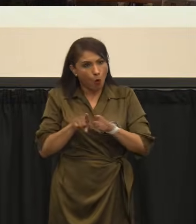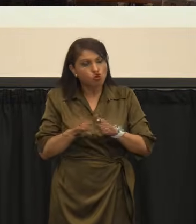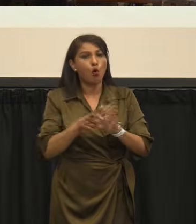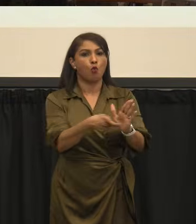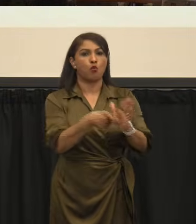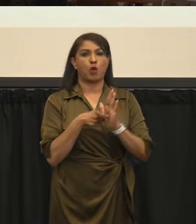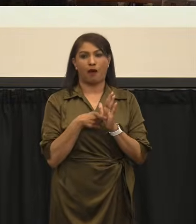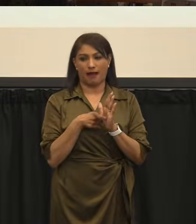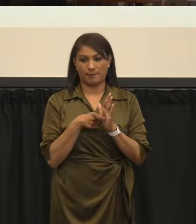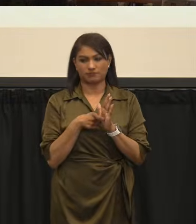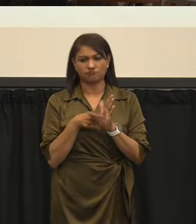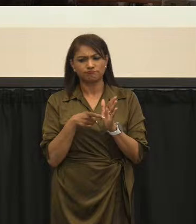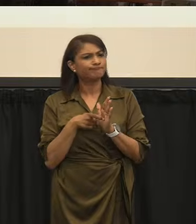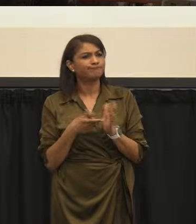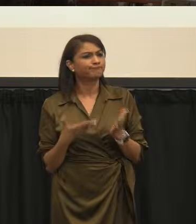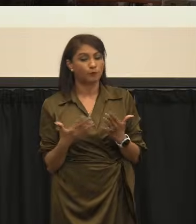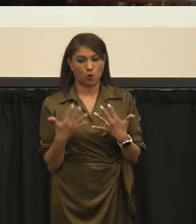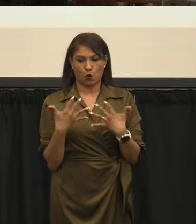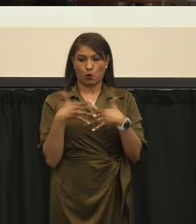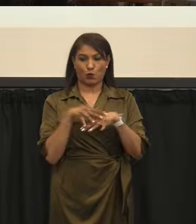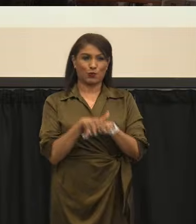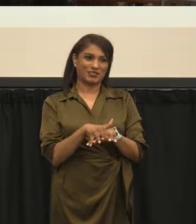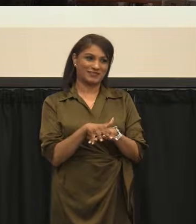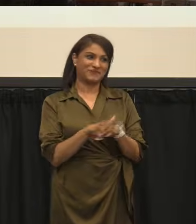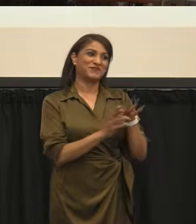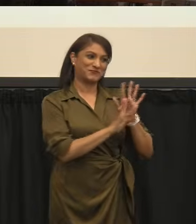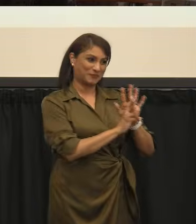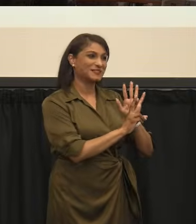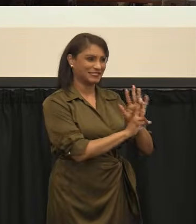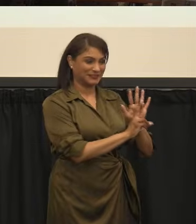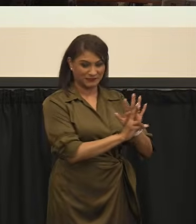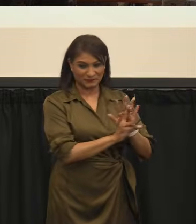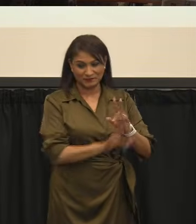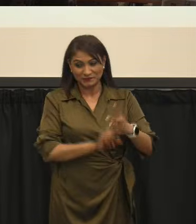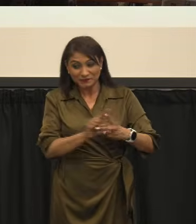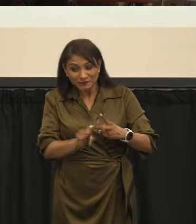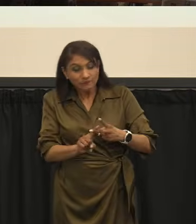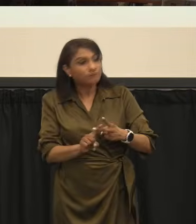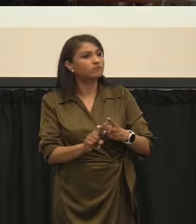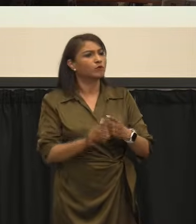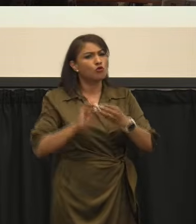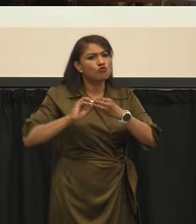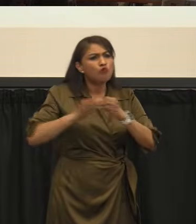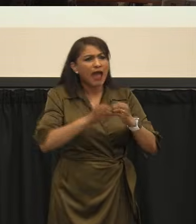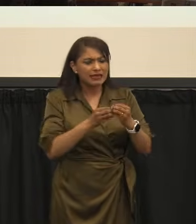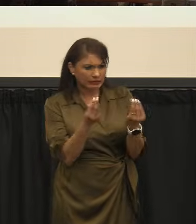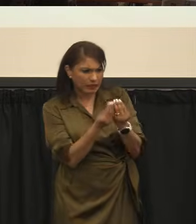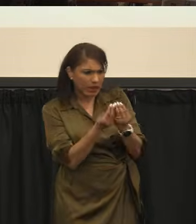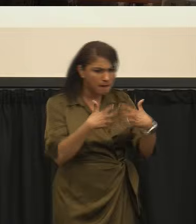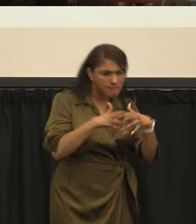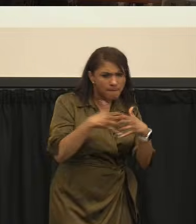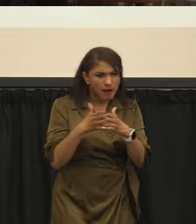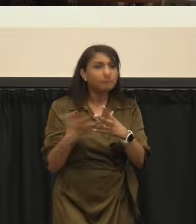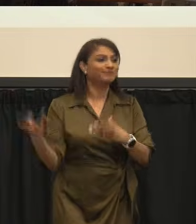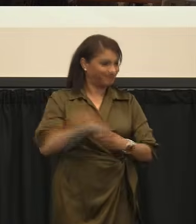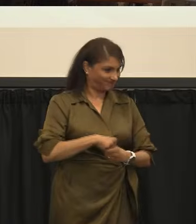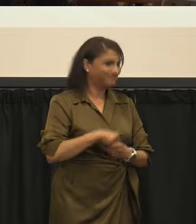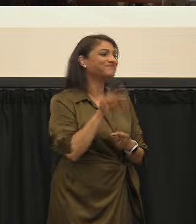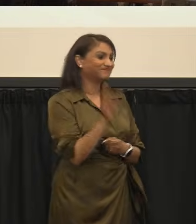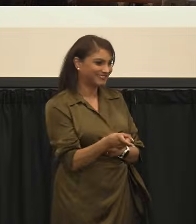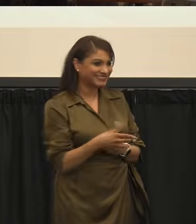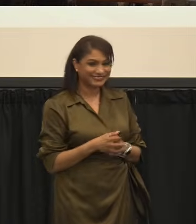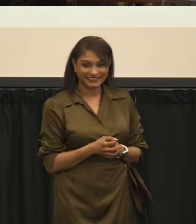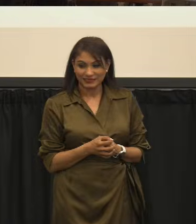Then with deaf-centered governance, we've stated a list of requirements, and that would be inclusive representation,